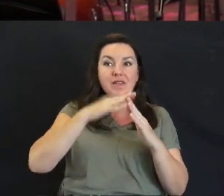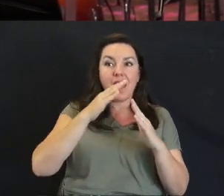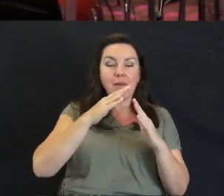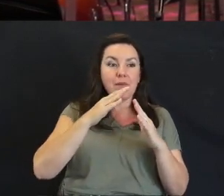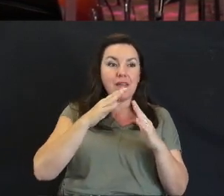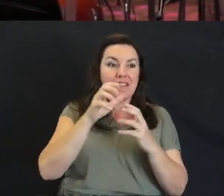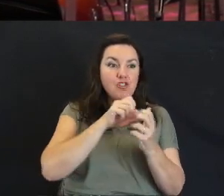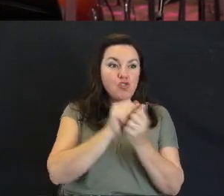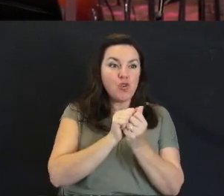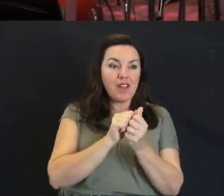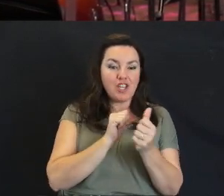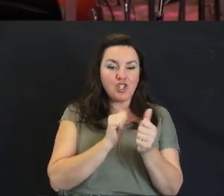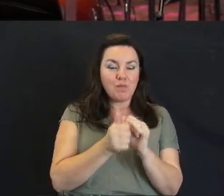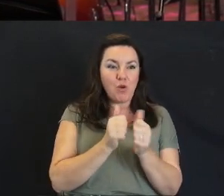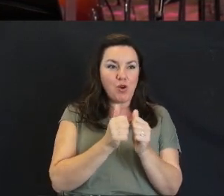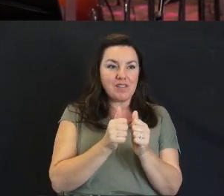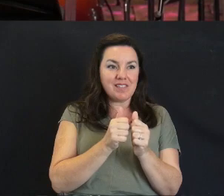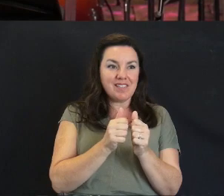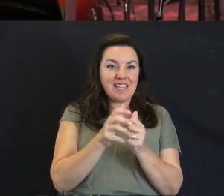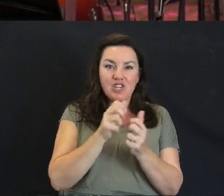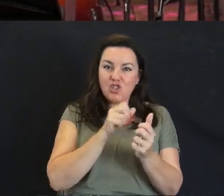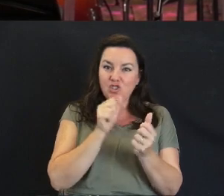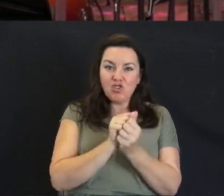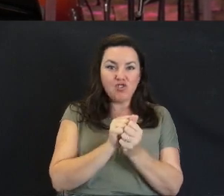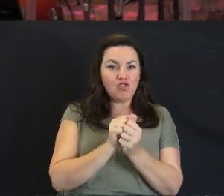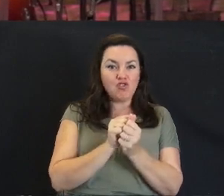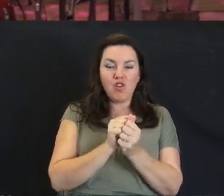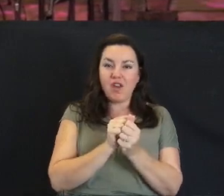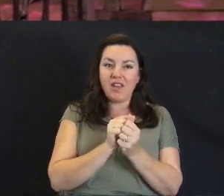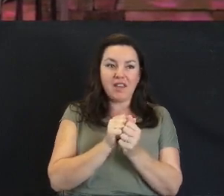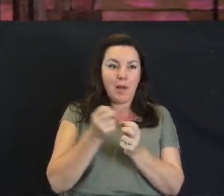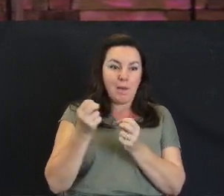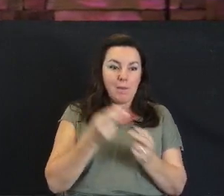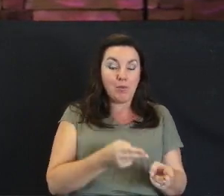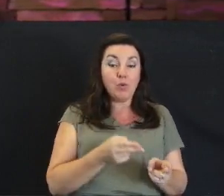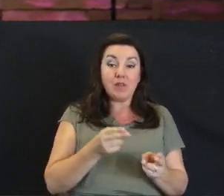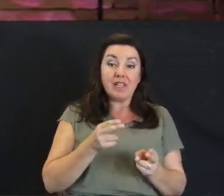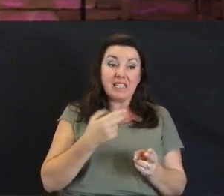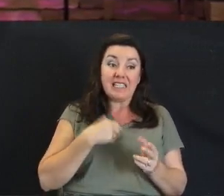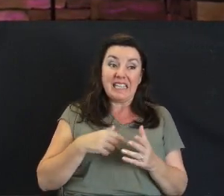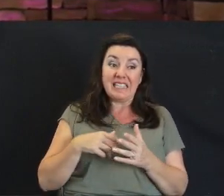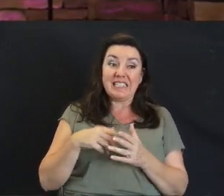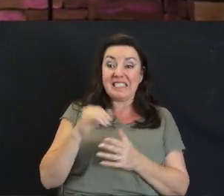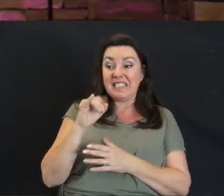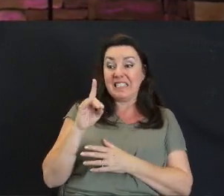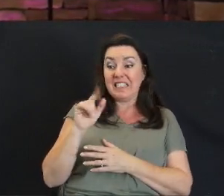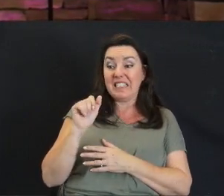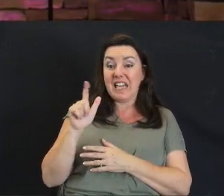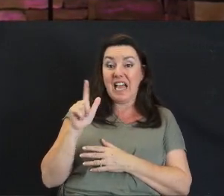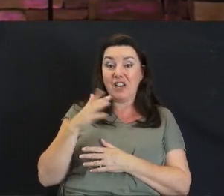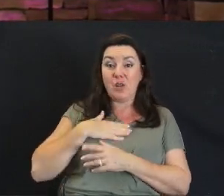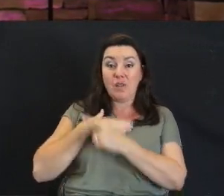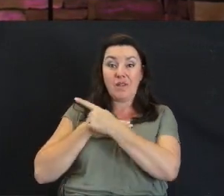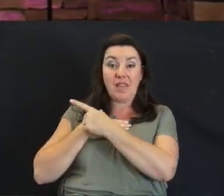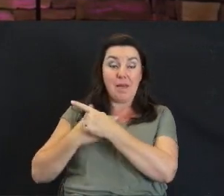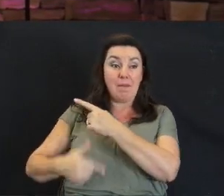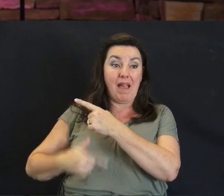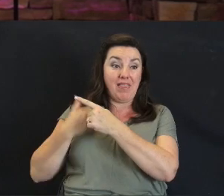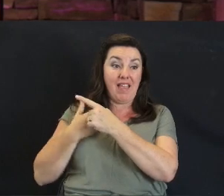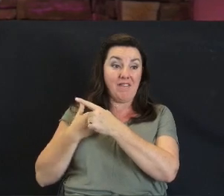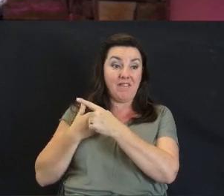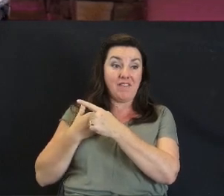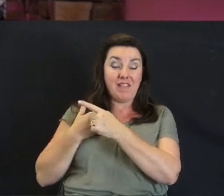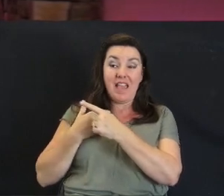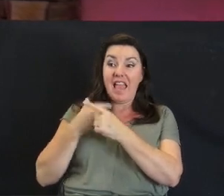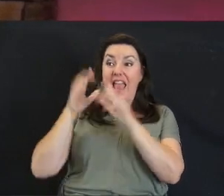Sports It is sports And it's an idol In my life And I Every day As a pastor Who You know